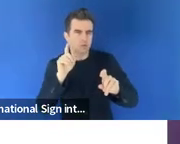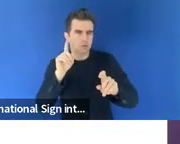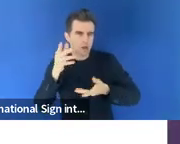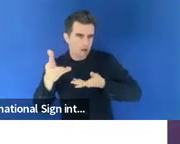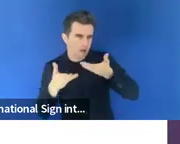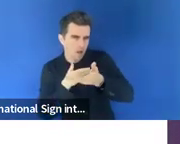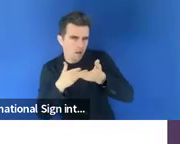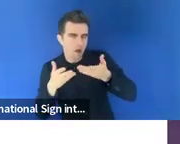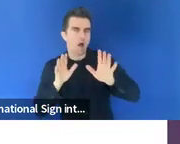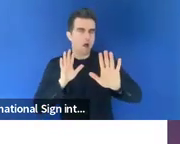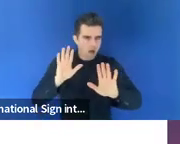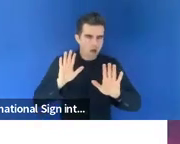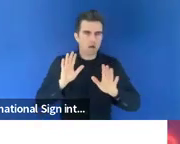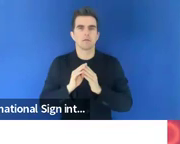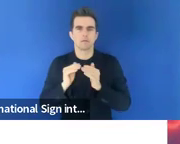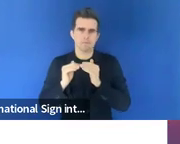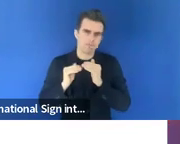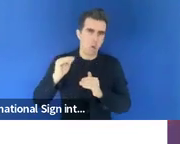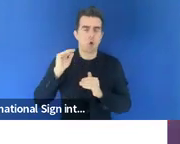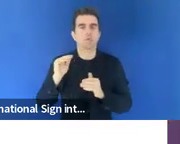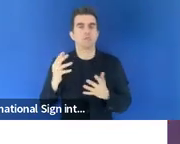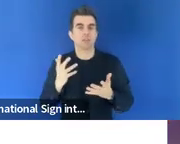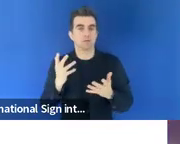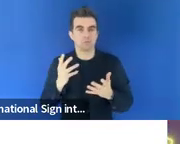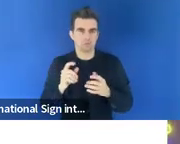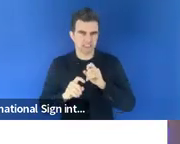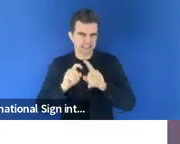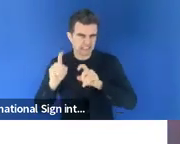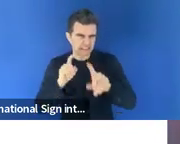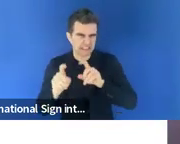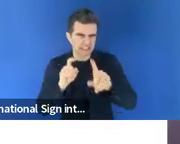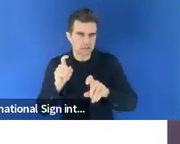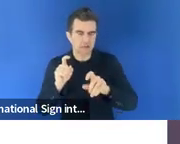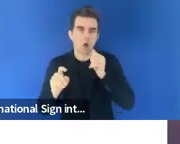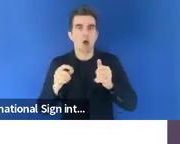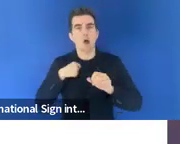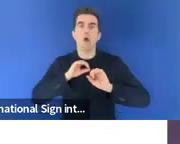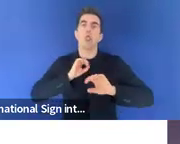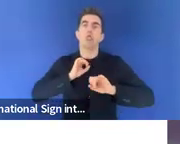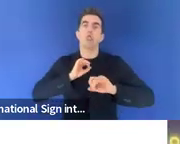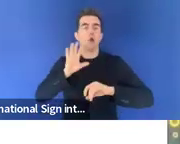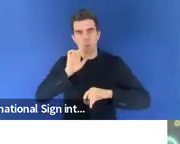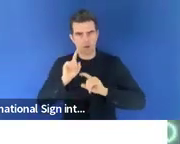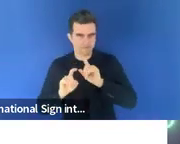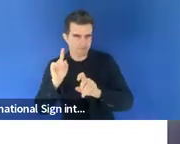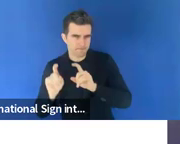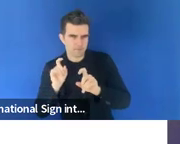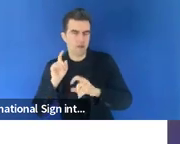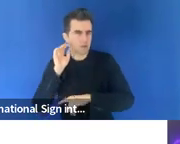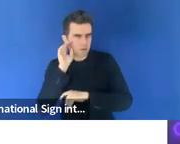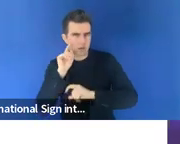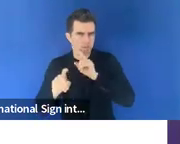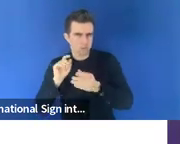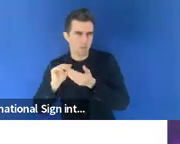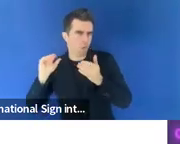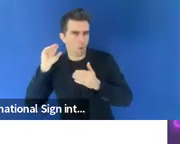on people with disabilities, you should be listening and asking questions of people with disabilities far more often than you are talking to or about people